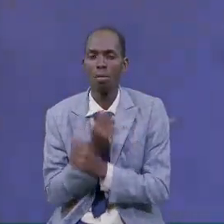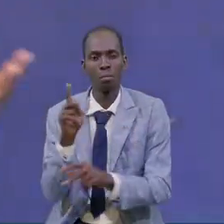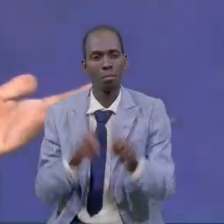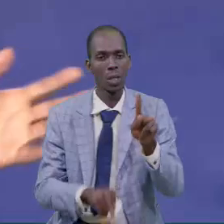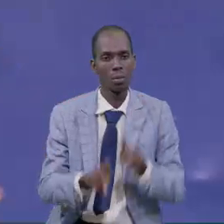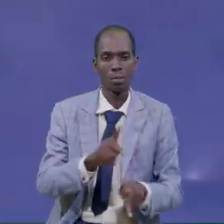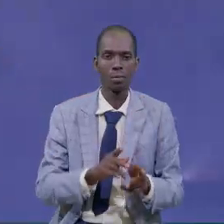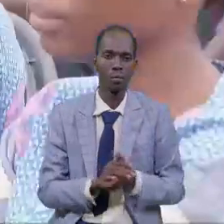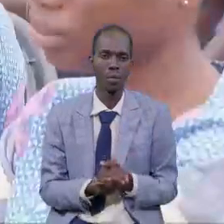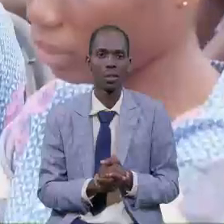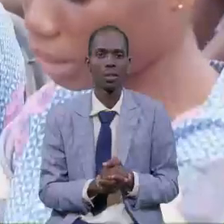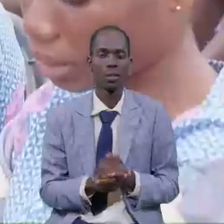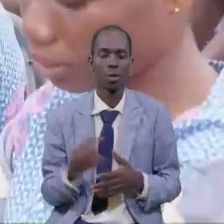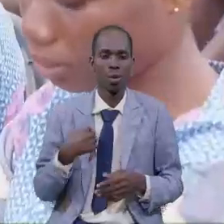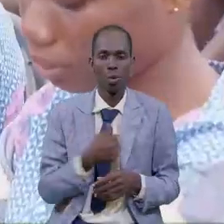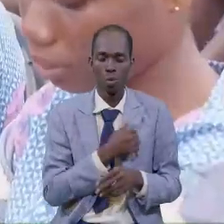we respect people,